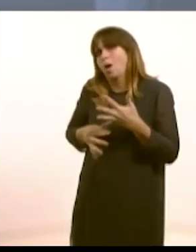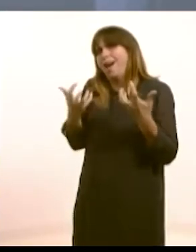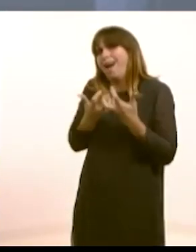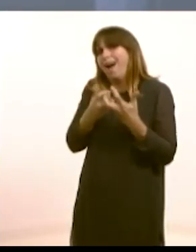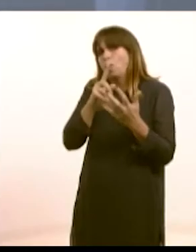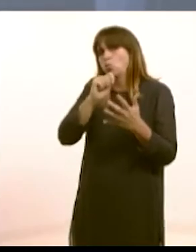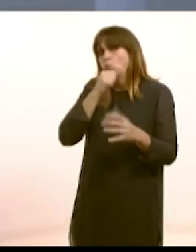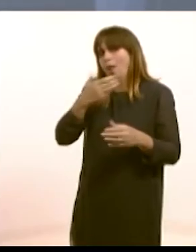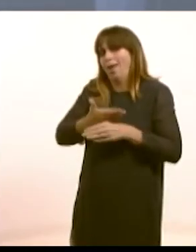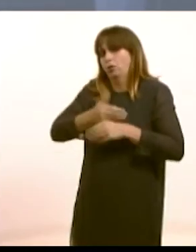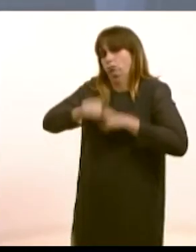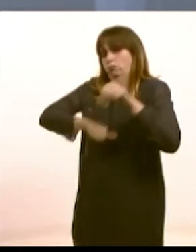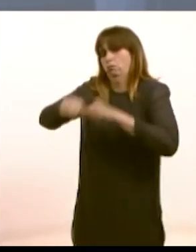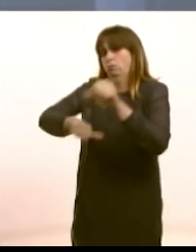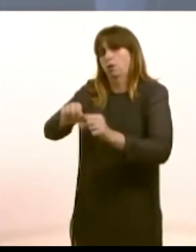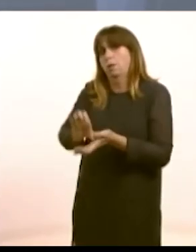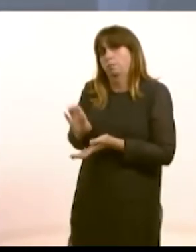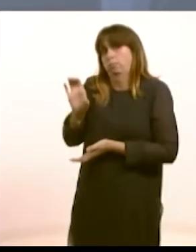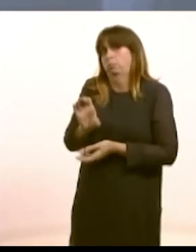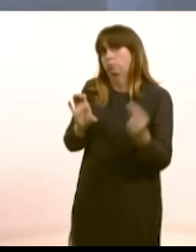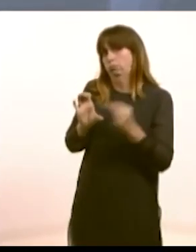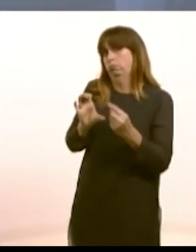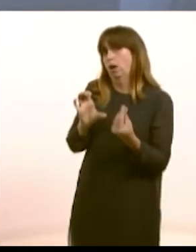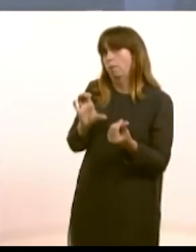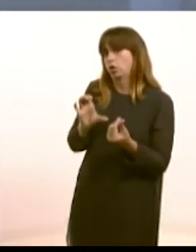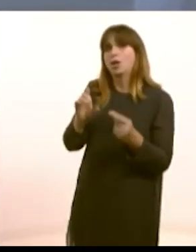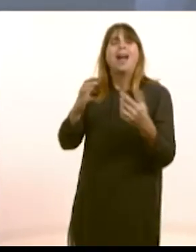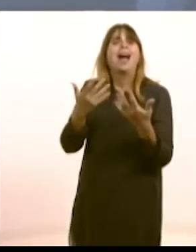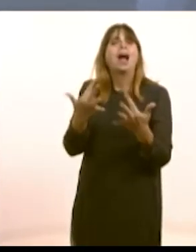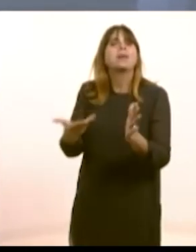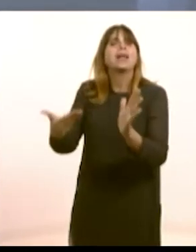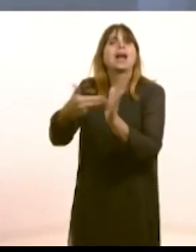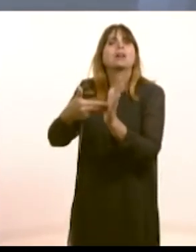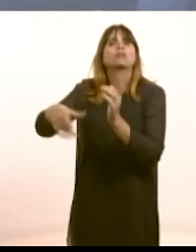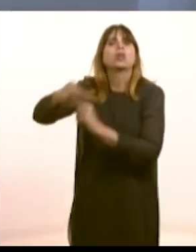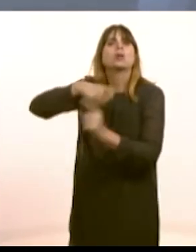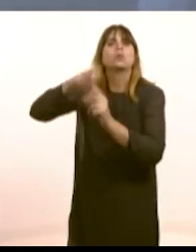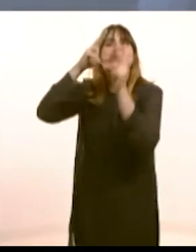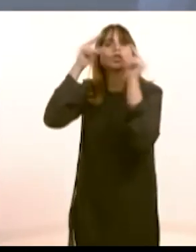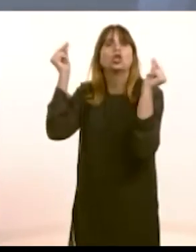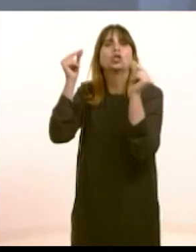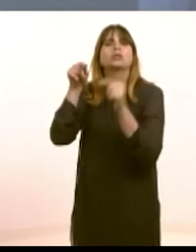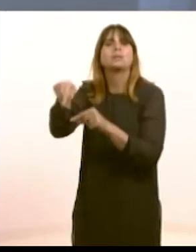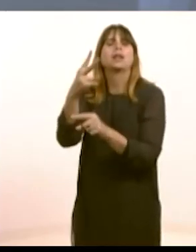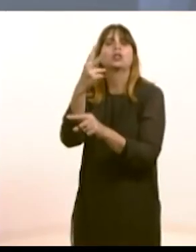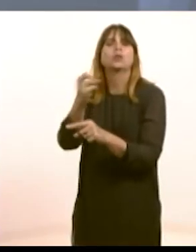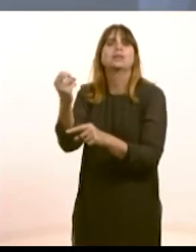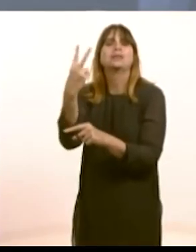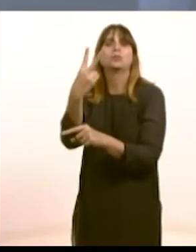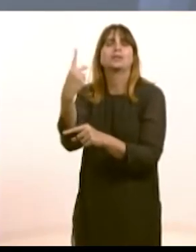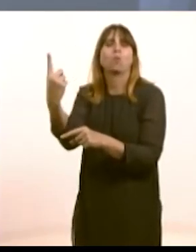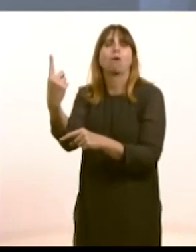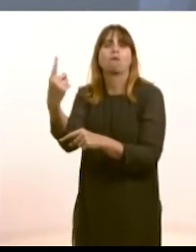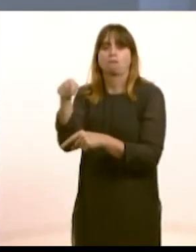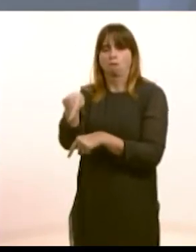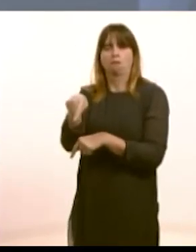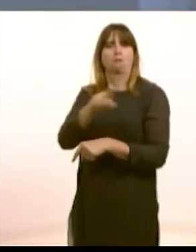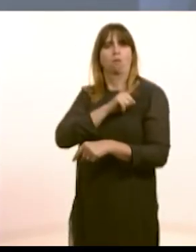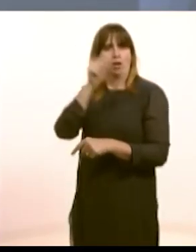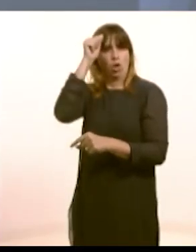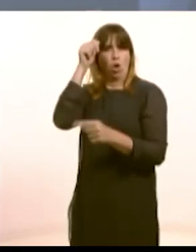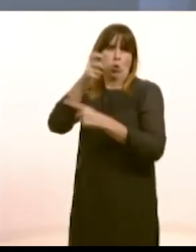forward? And how many extra community nurses will be there by 2021? Because we know the number of community